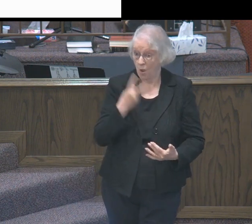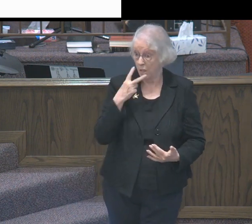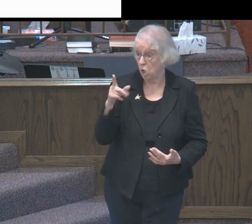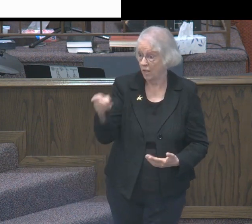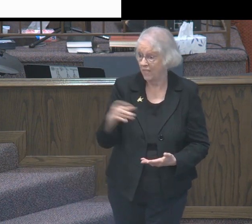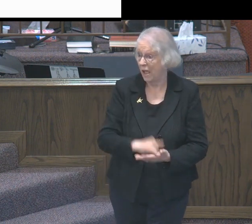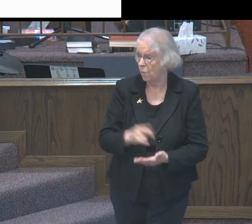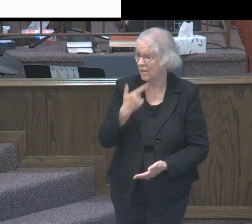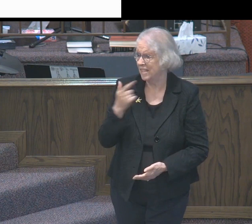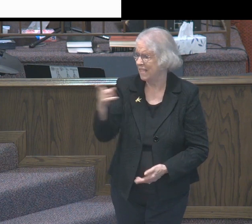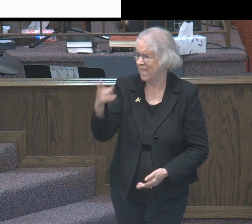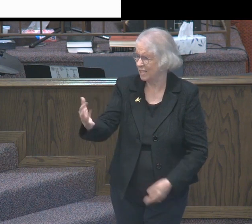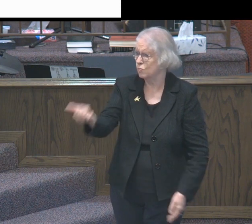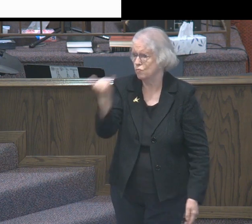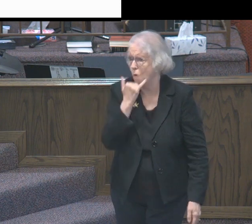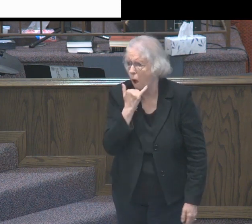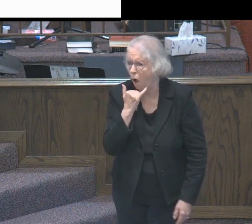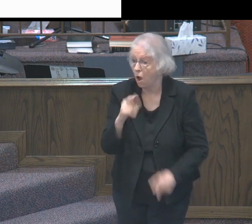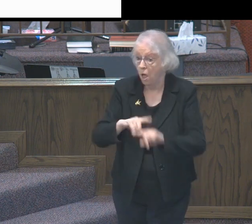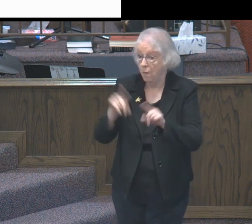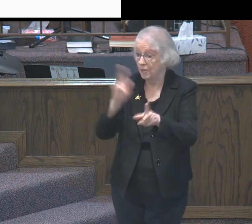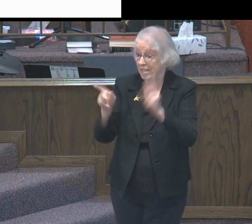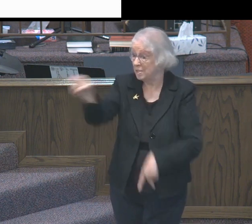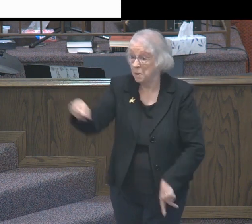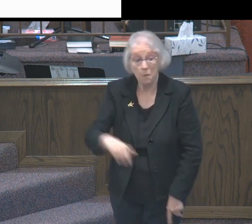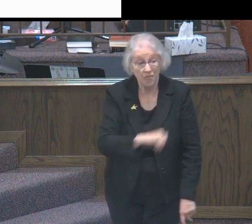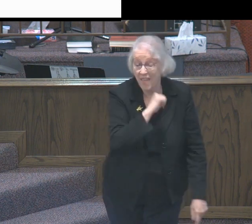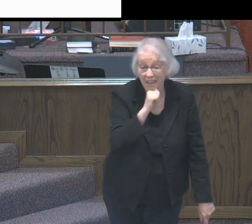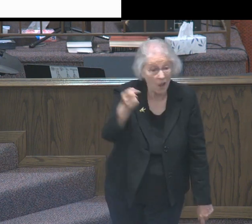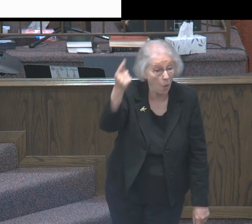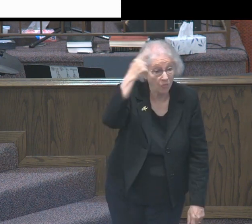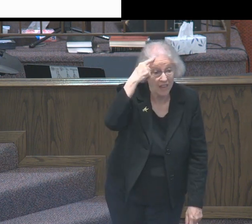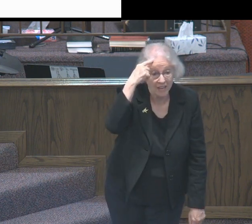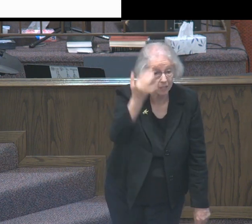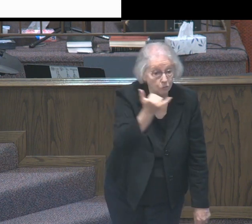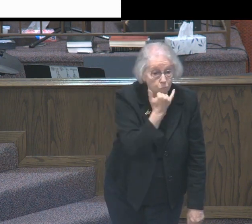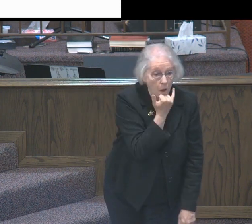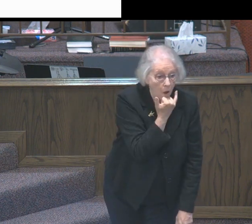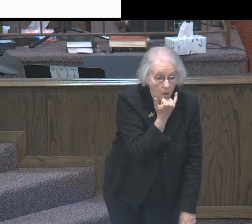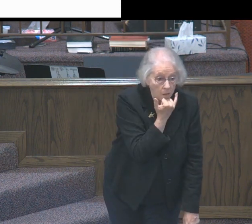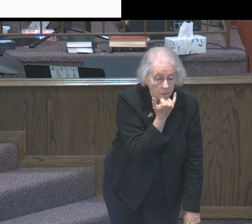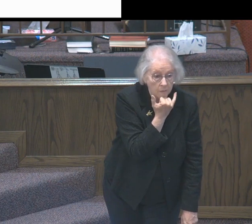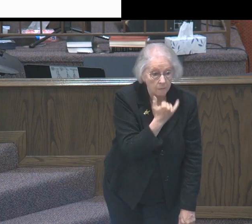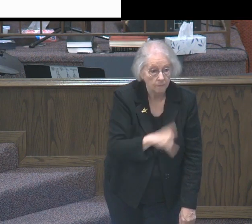read the book of Exodus when Moses went to talk to the Pharaoh.